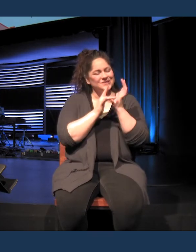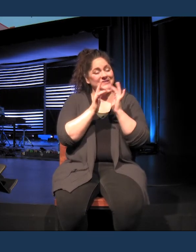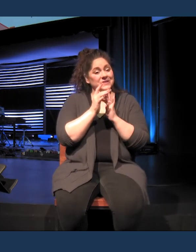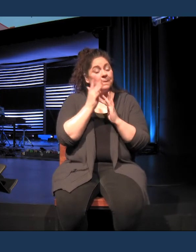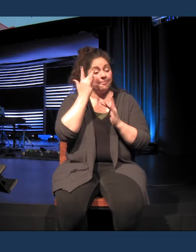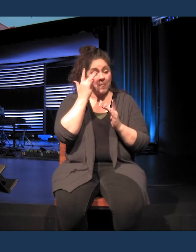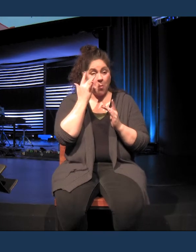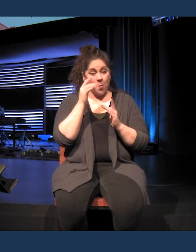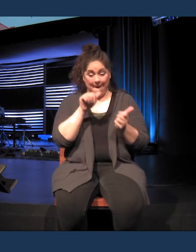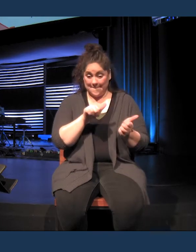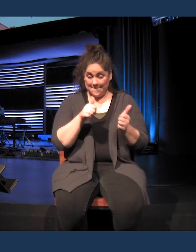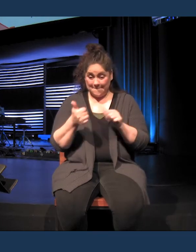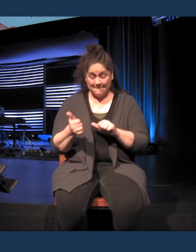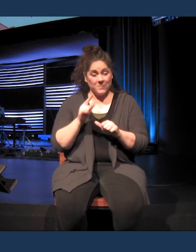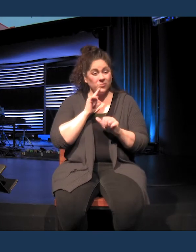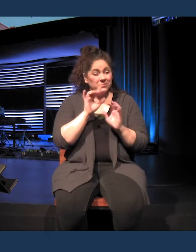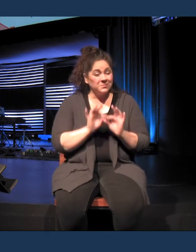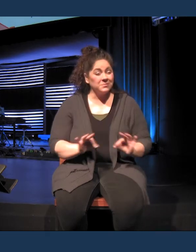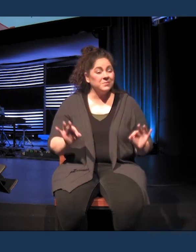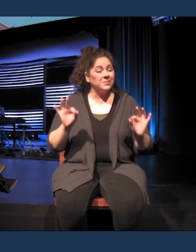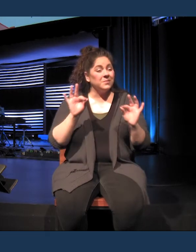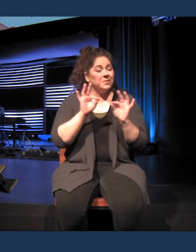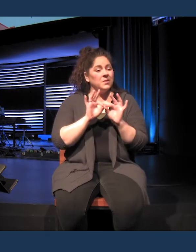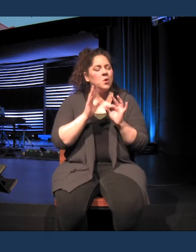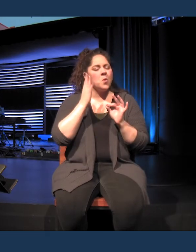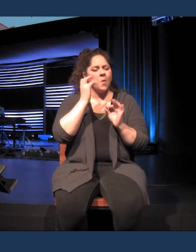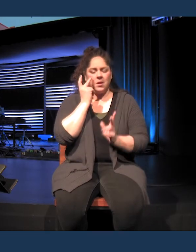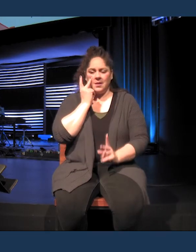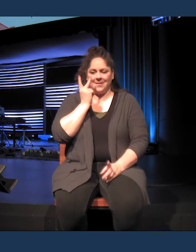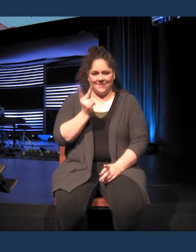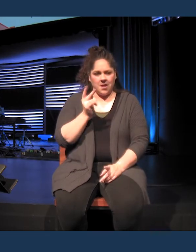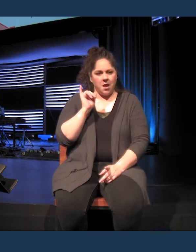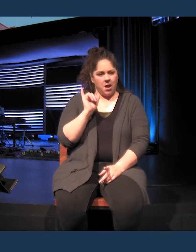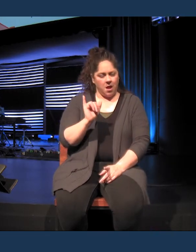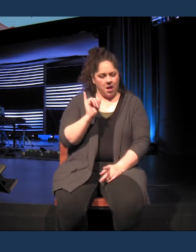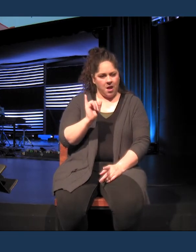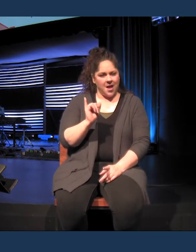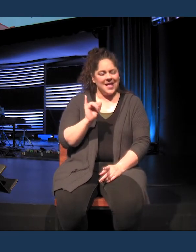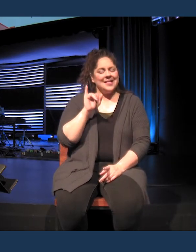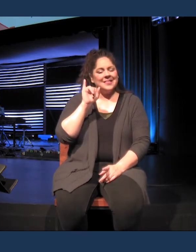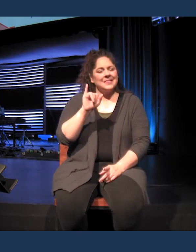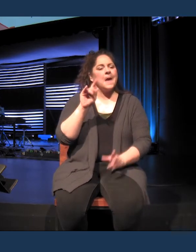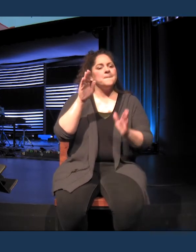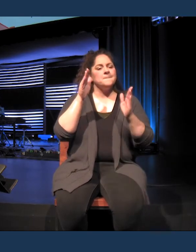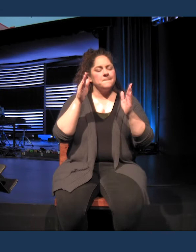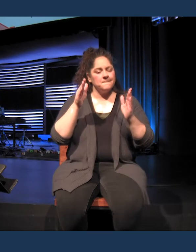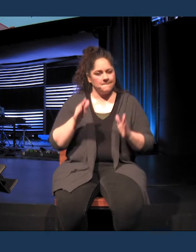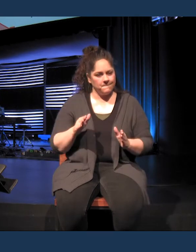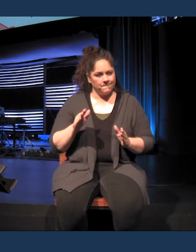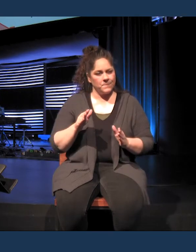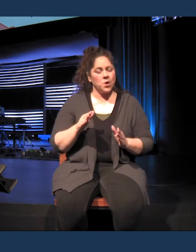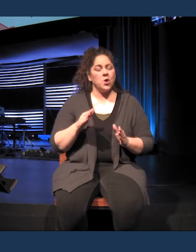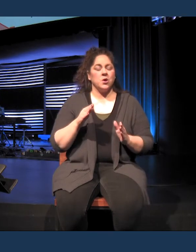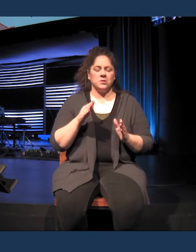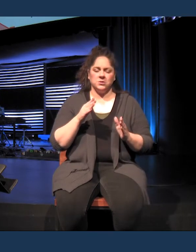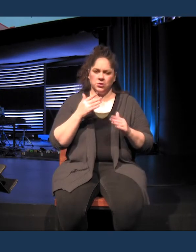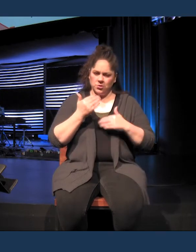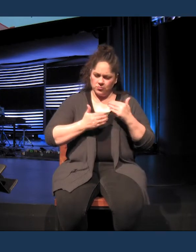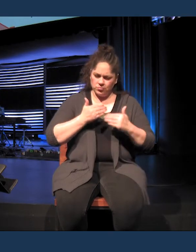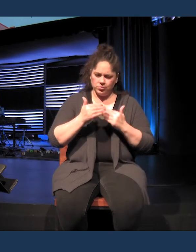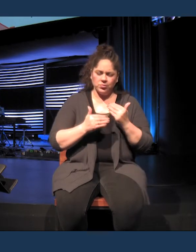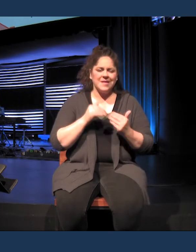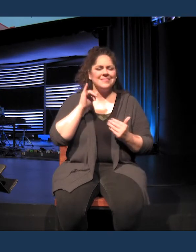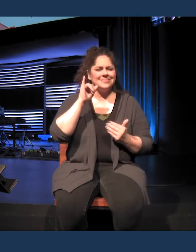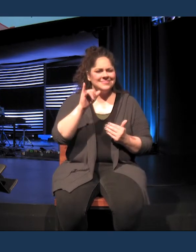why baptism is so significant, because it's a visual that we get, and it's an act that the person walks through that